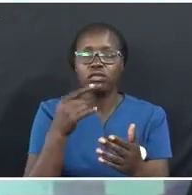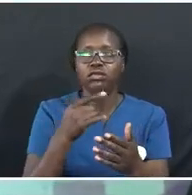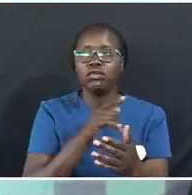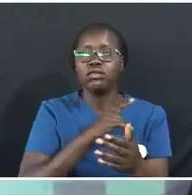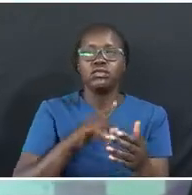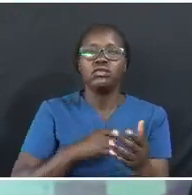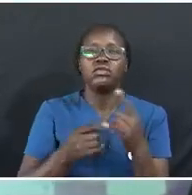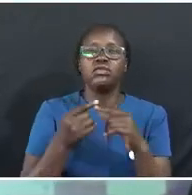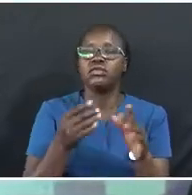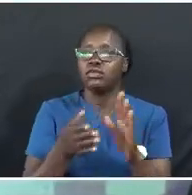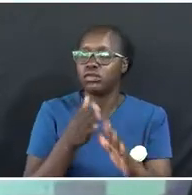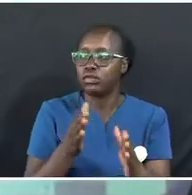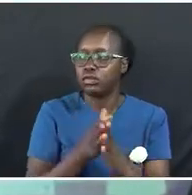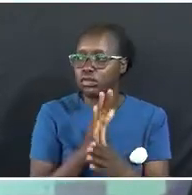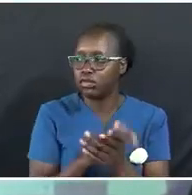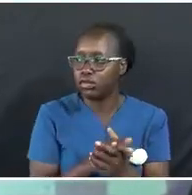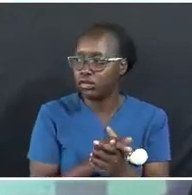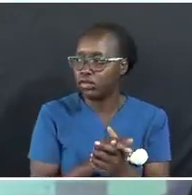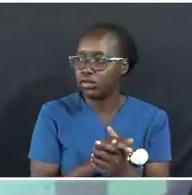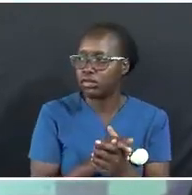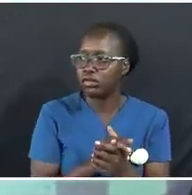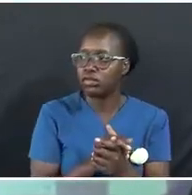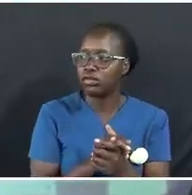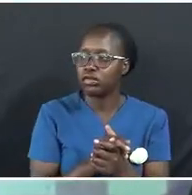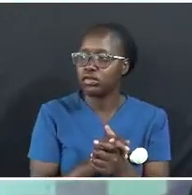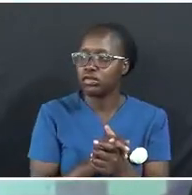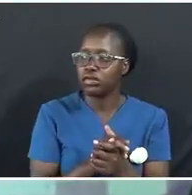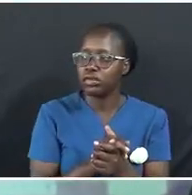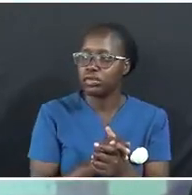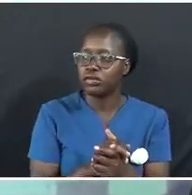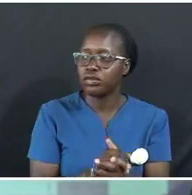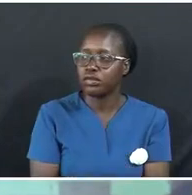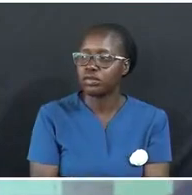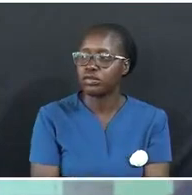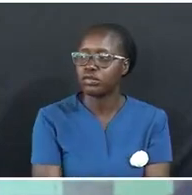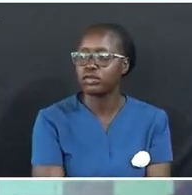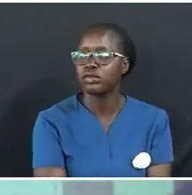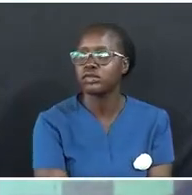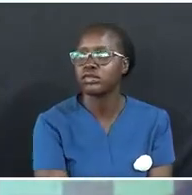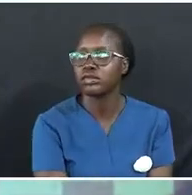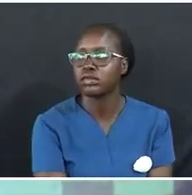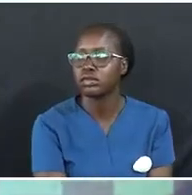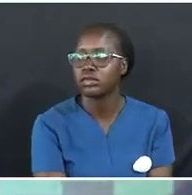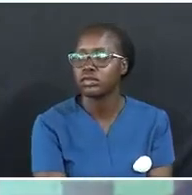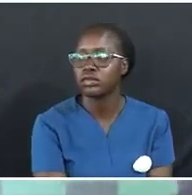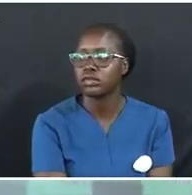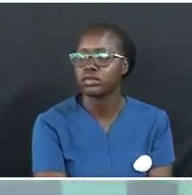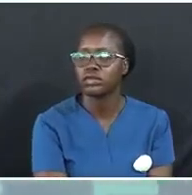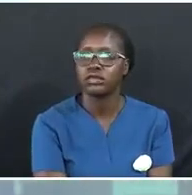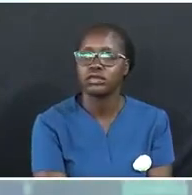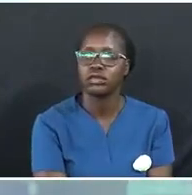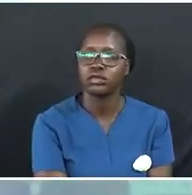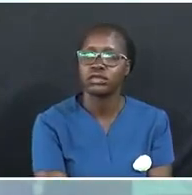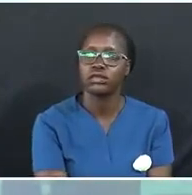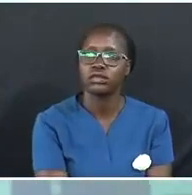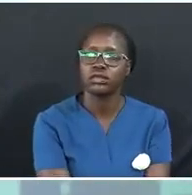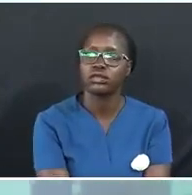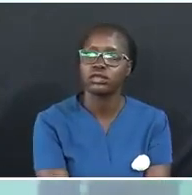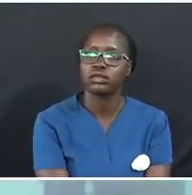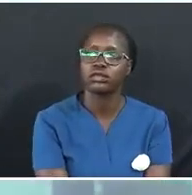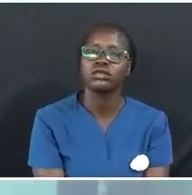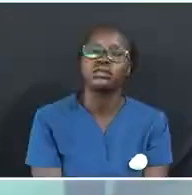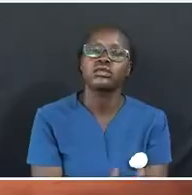quickly." John is also been given a chance and opportunity also to discuss. What a conversation between Jesus, between